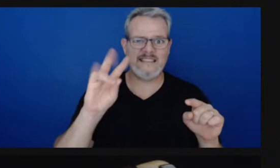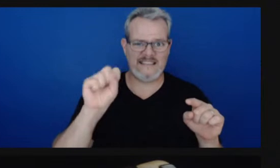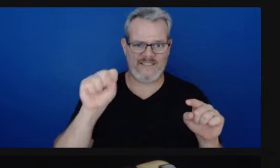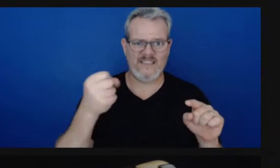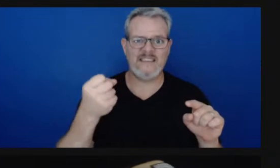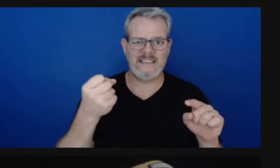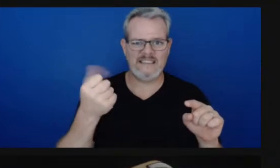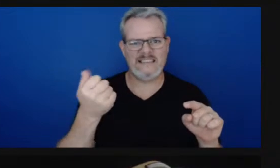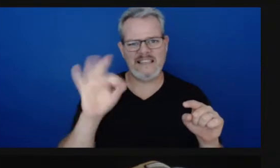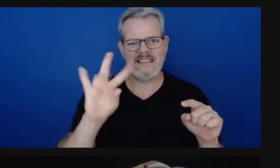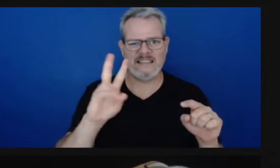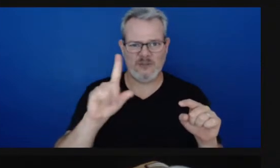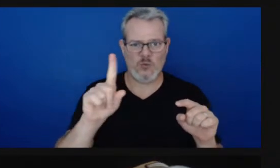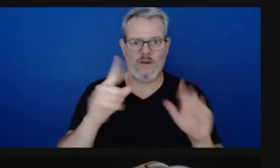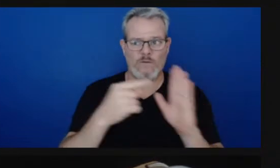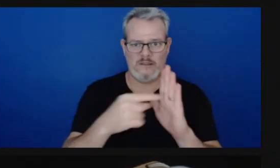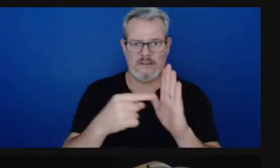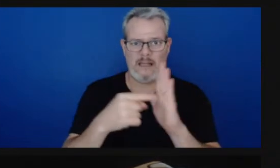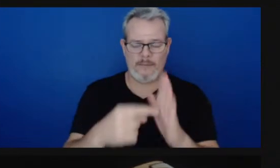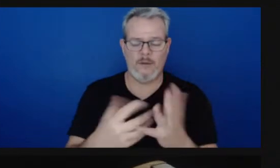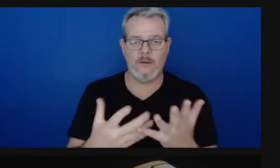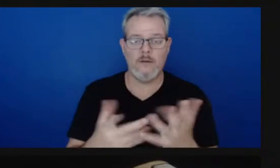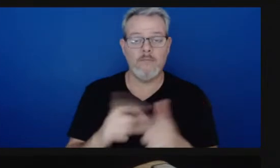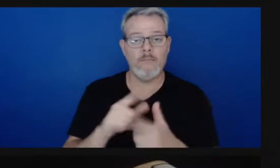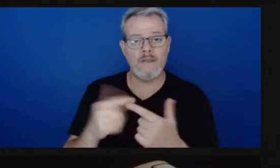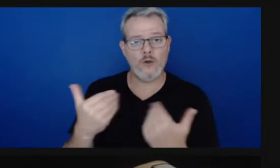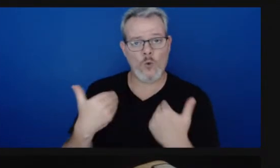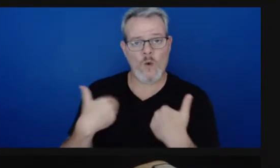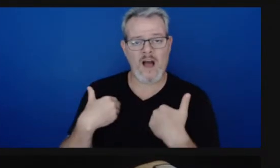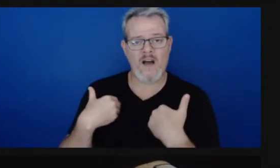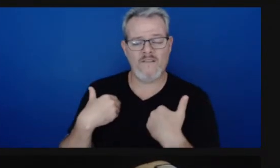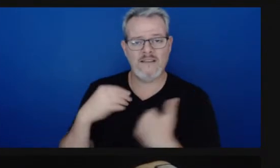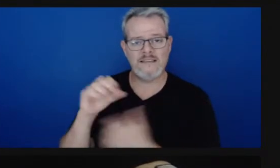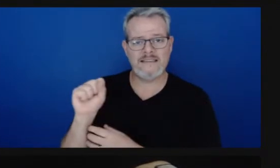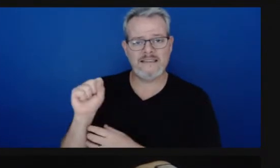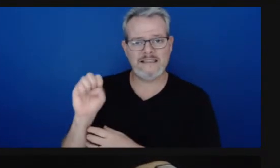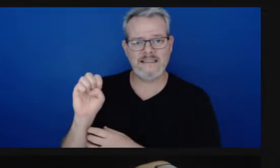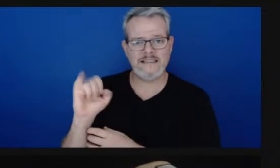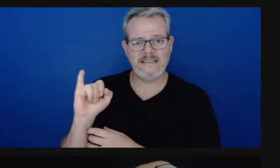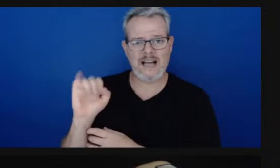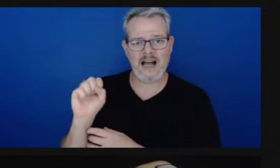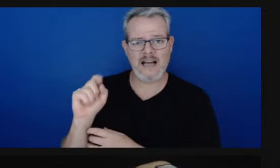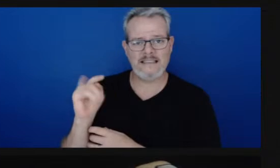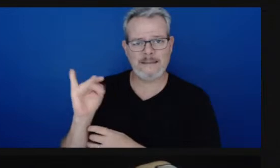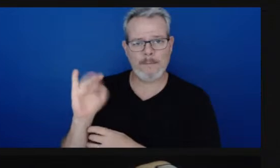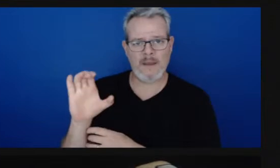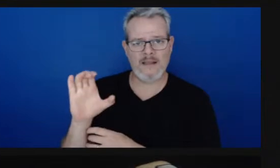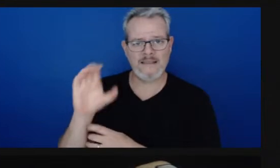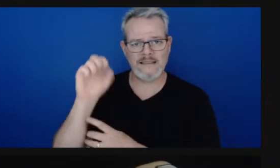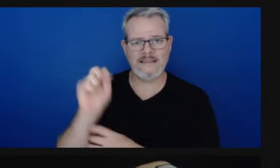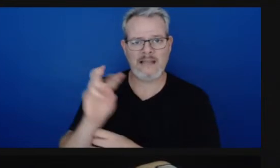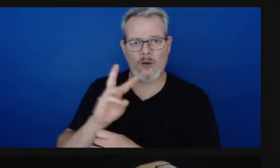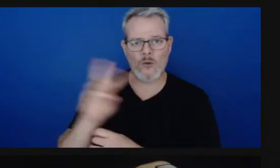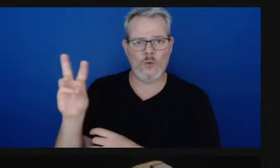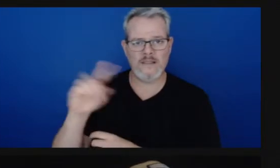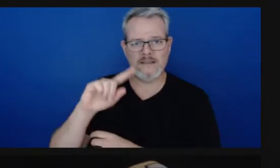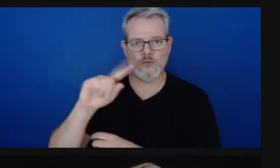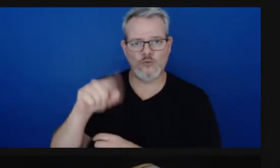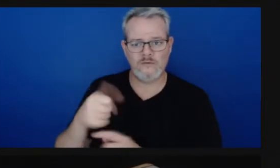71, for example. But then you have your seismic southwest rift that runs off in this direction, like